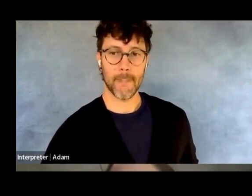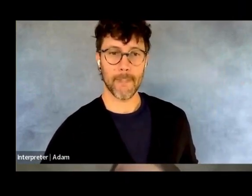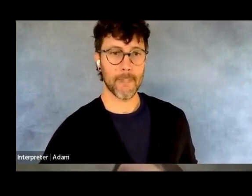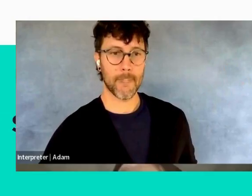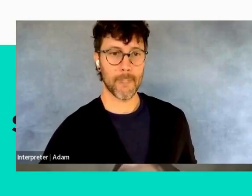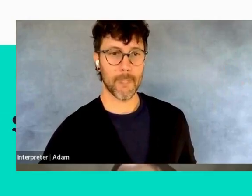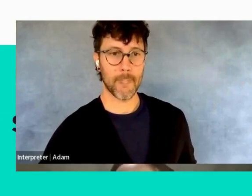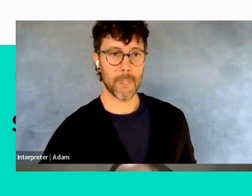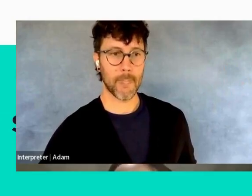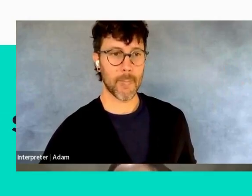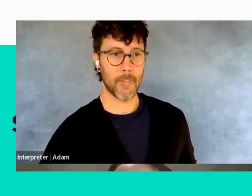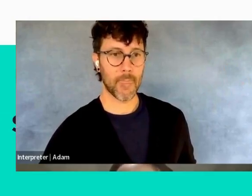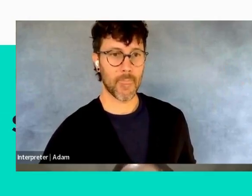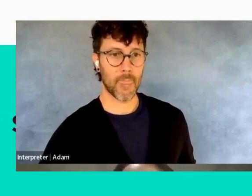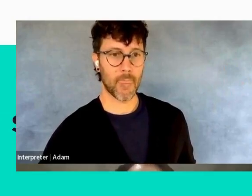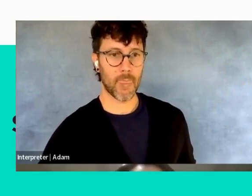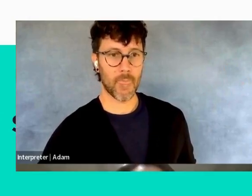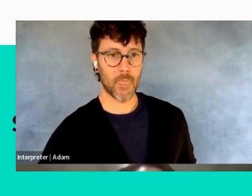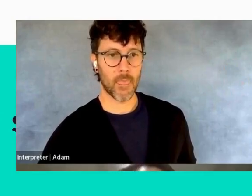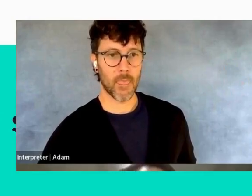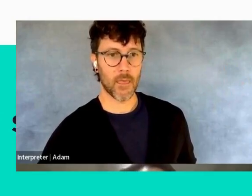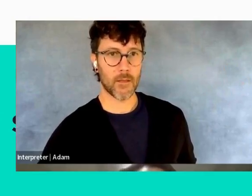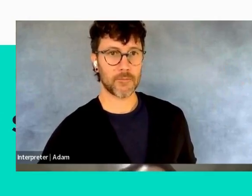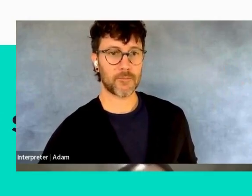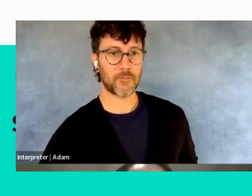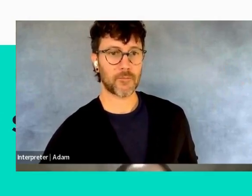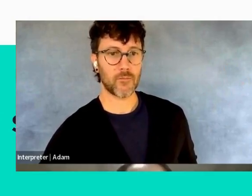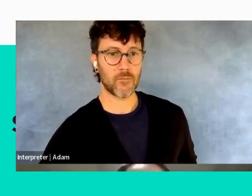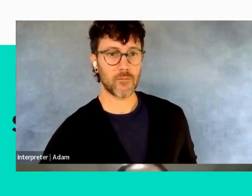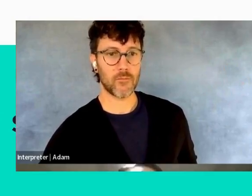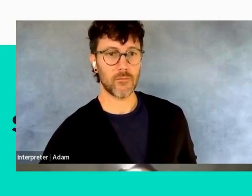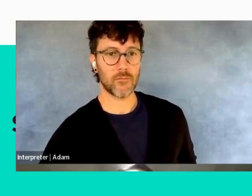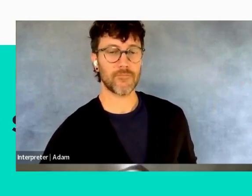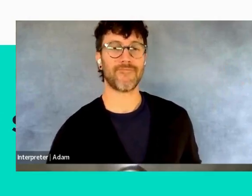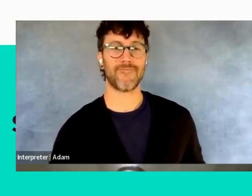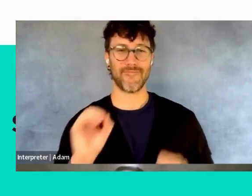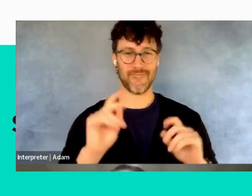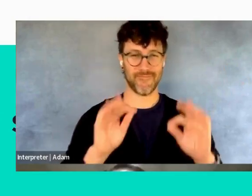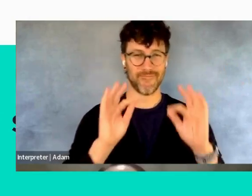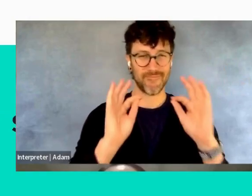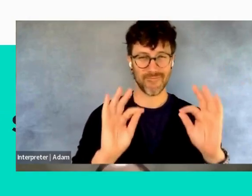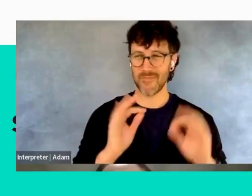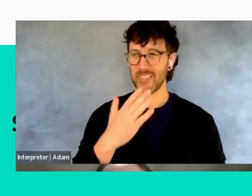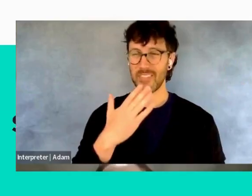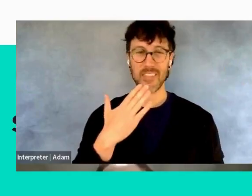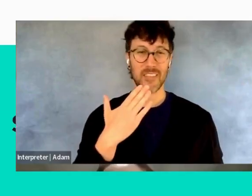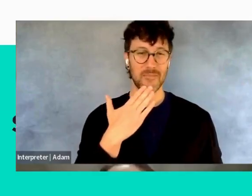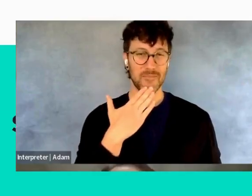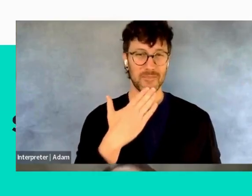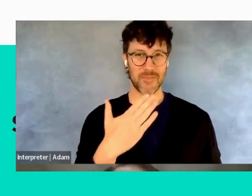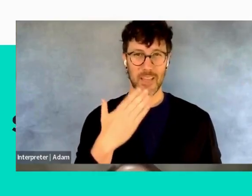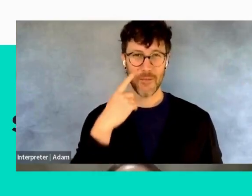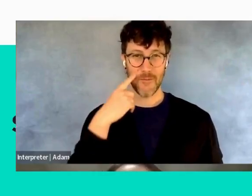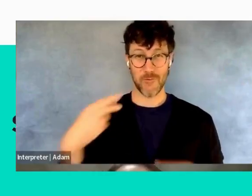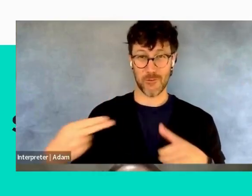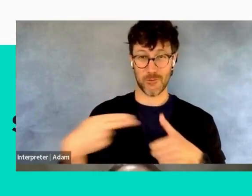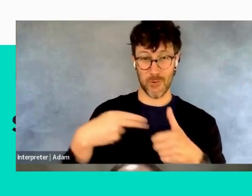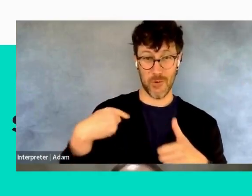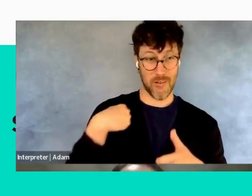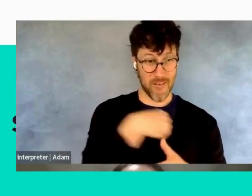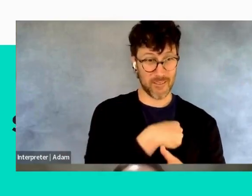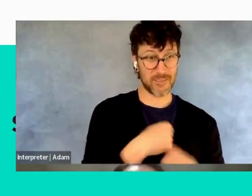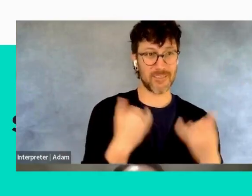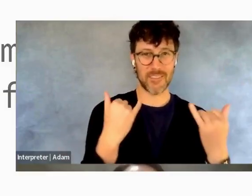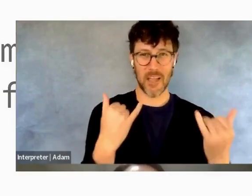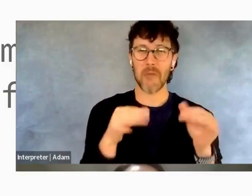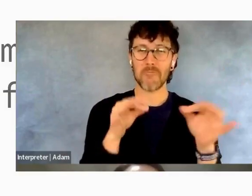All right. So thank you for joining us. As Lily said, we're going to be talking about preparing for vacation and